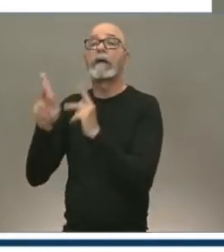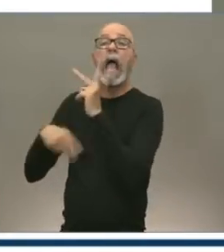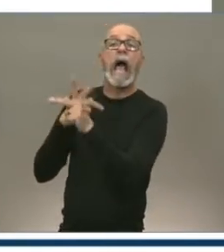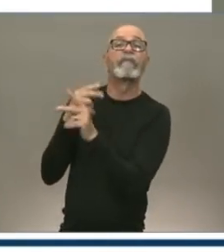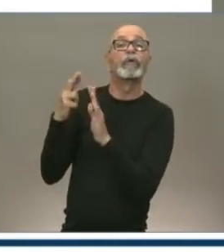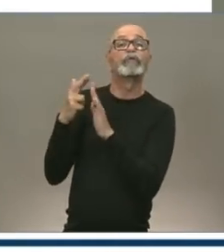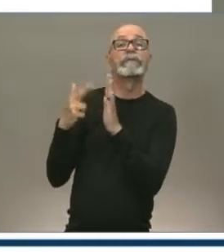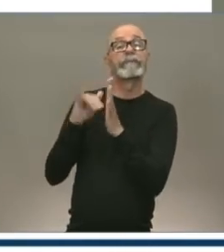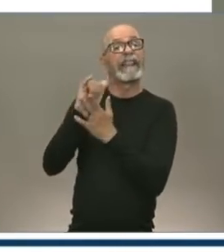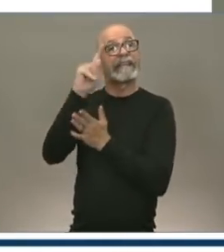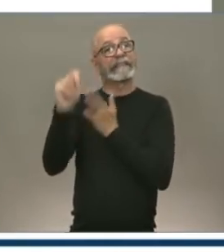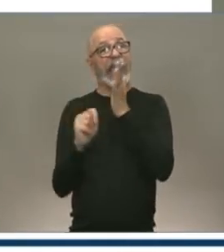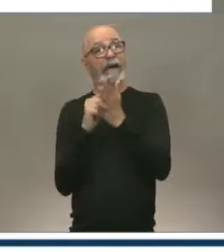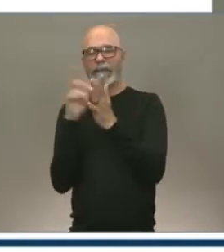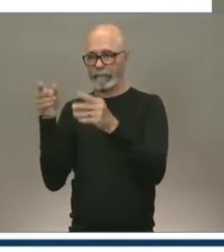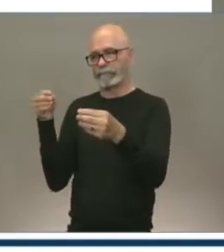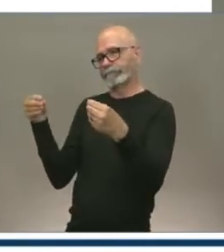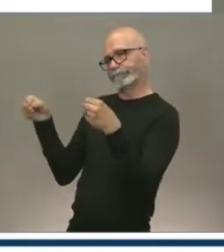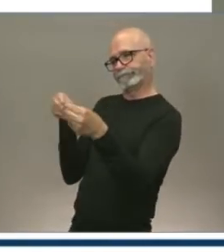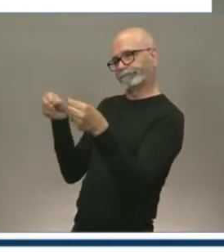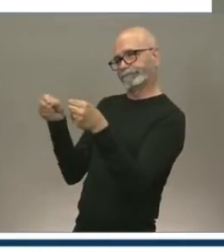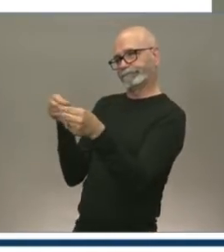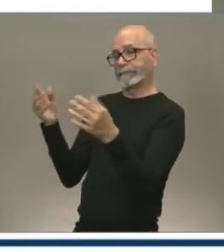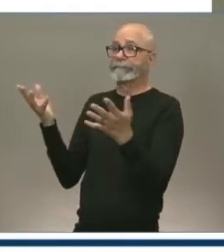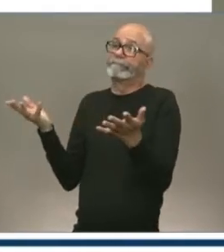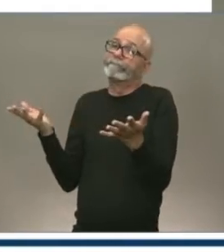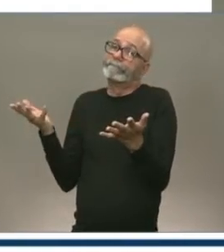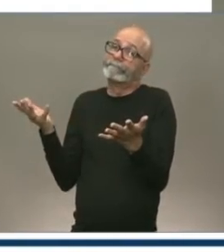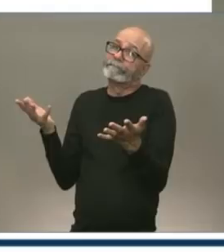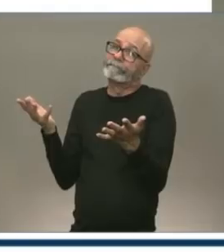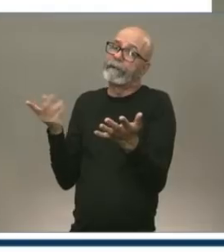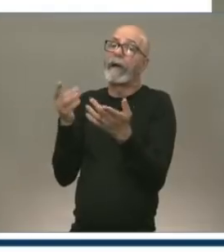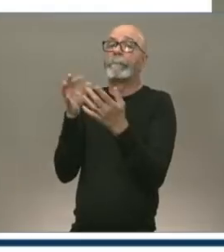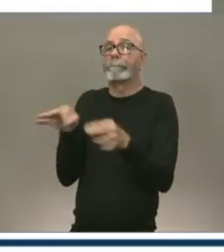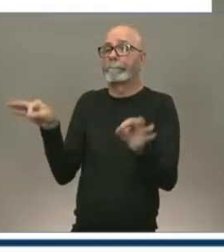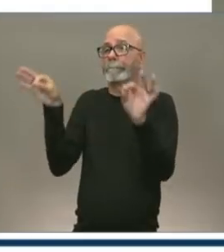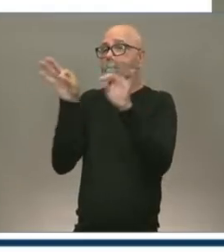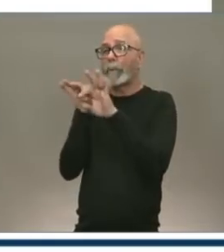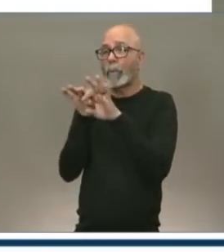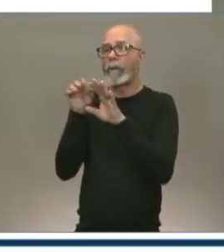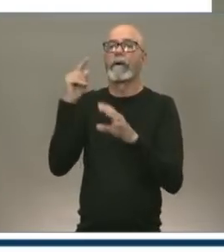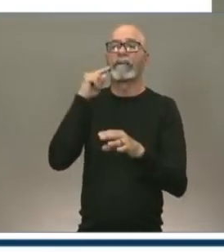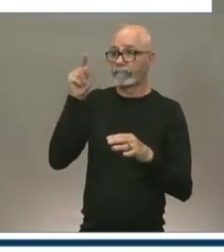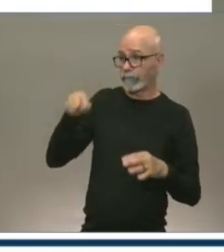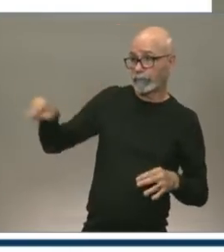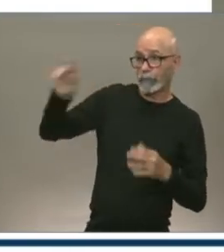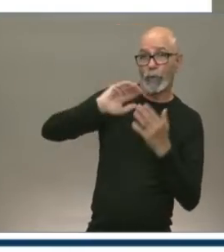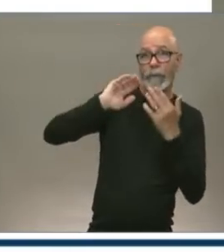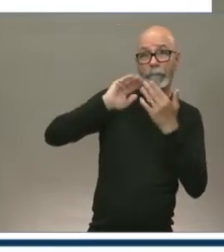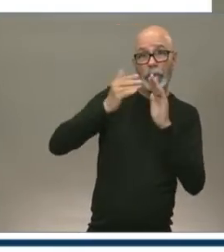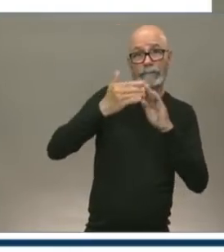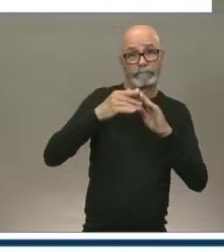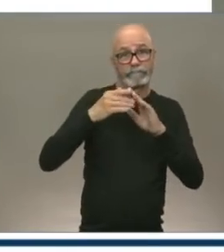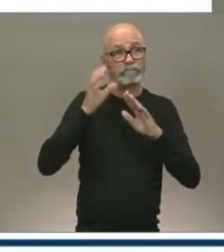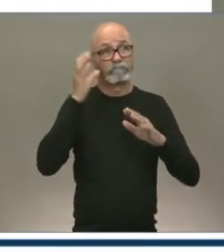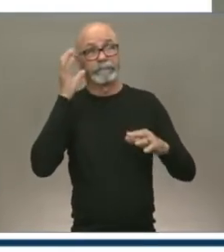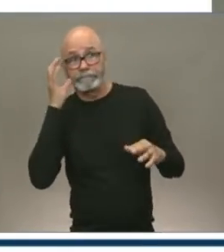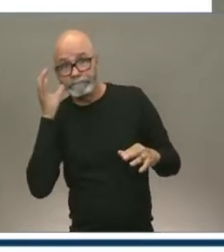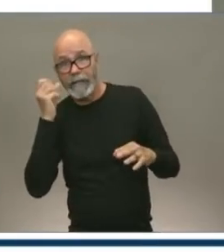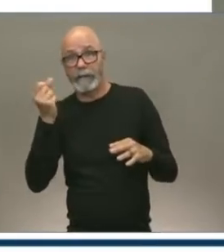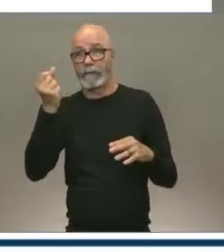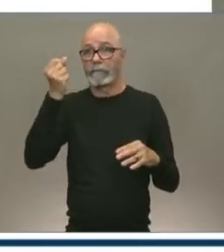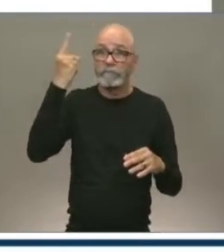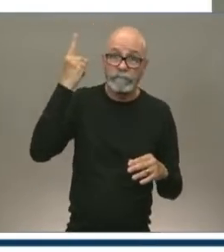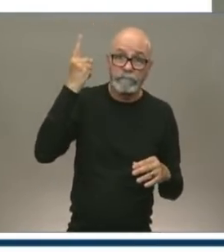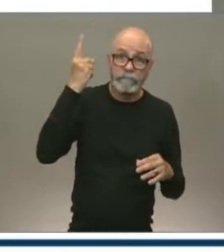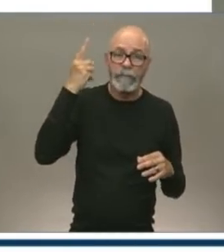the epidemiology depends, up or down. But I think it's important that communities understand that the two things. The education system is focusing